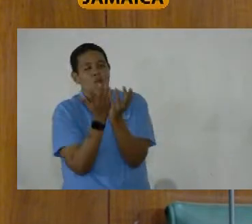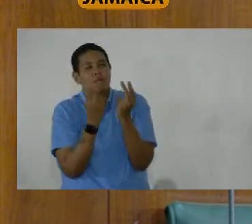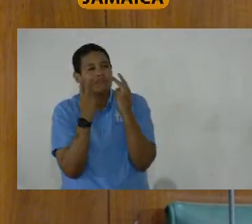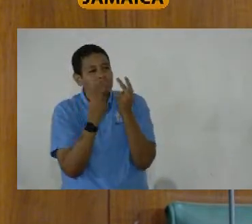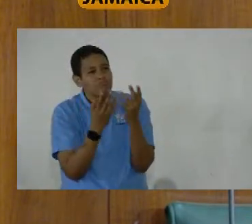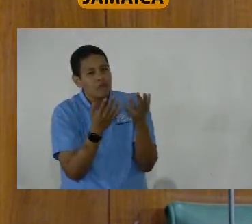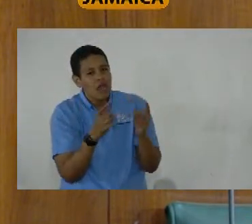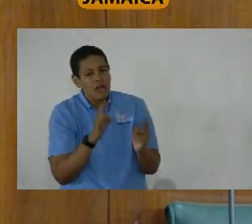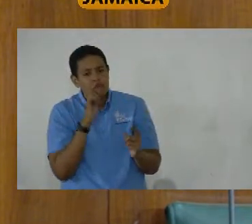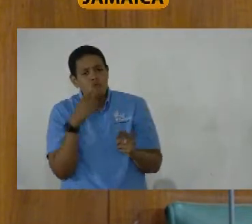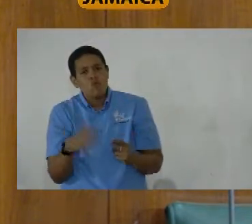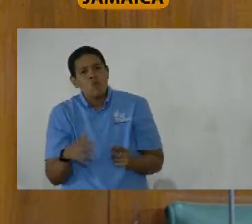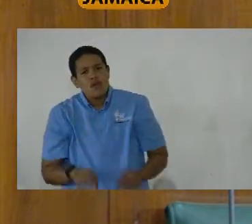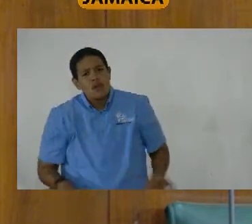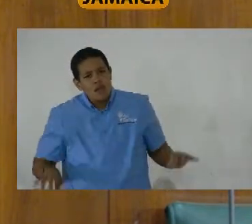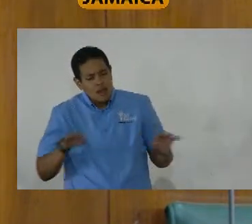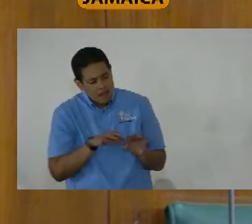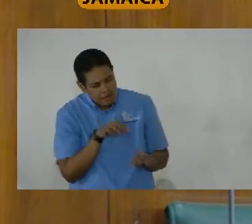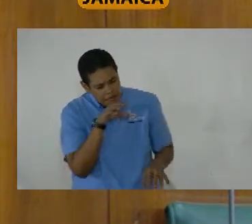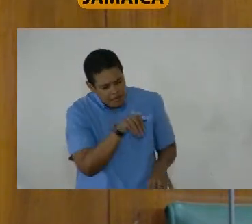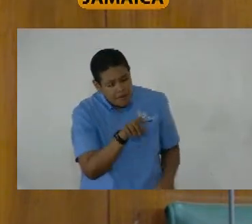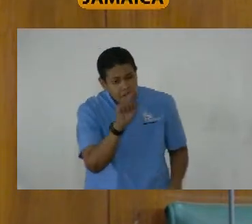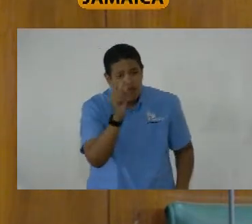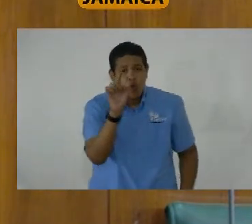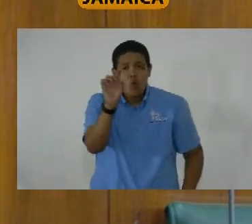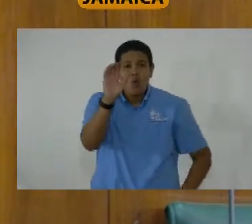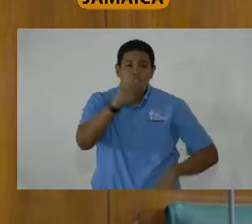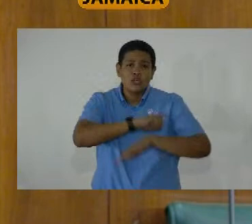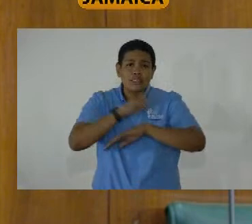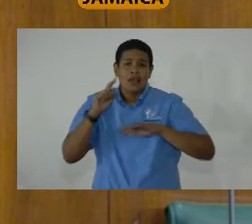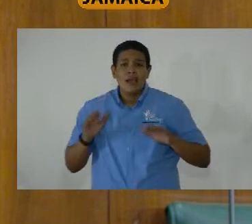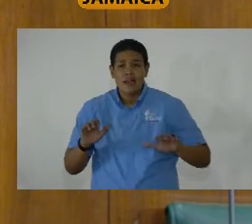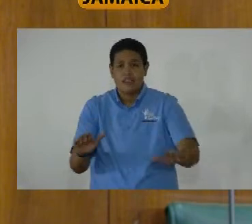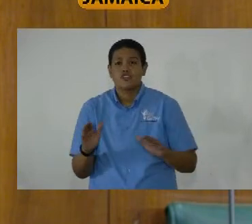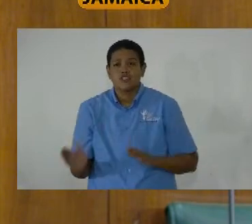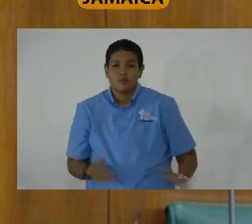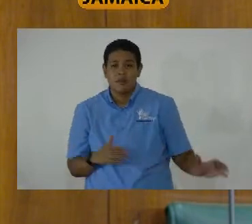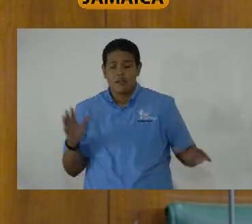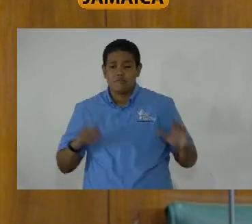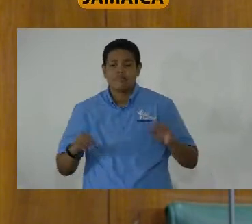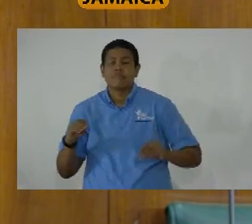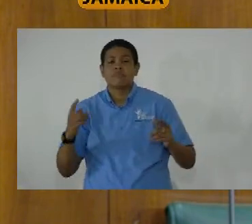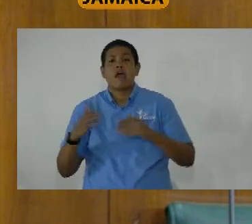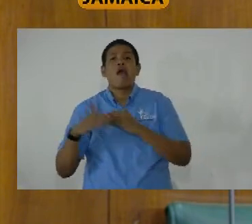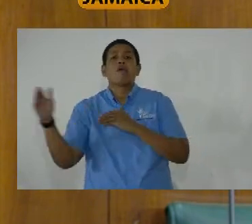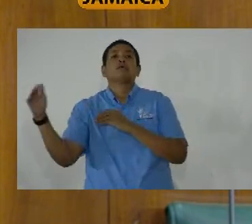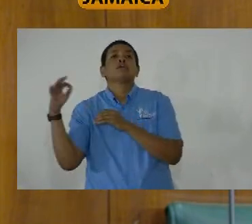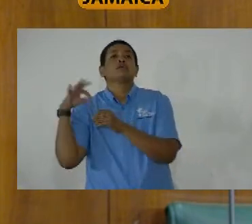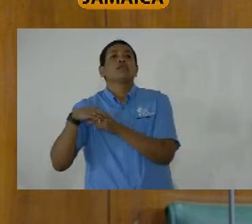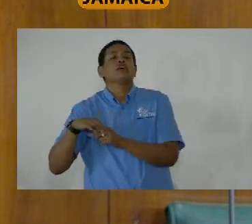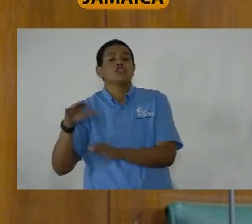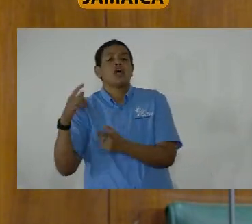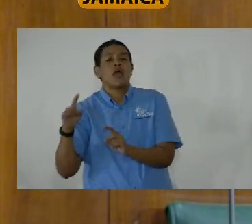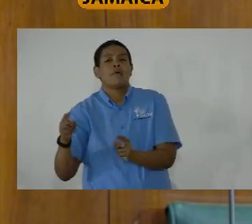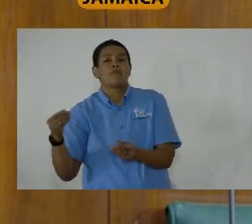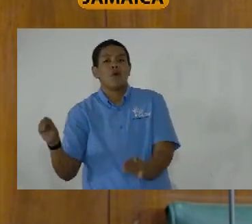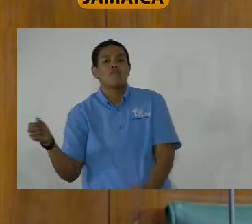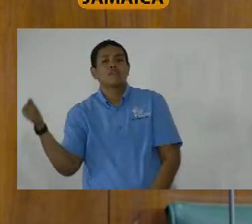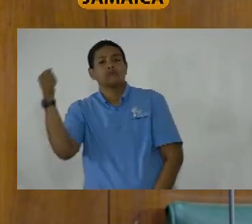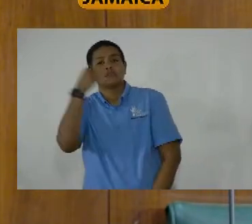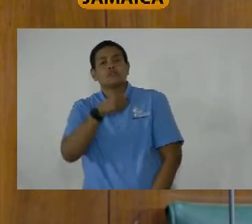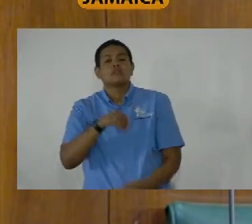key part of his first 100-day action plan after his election to office